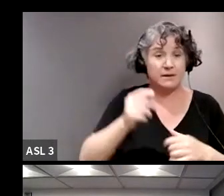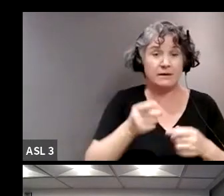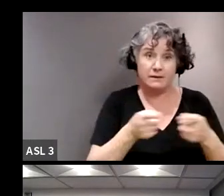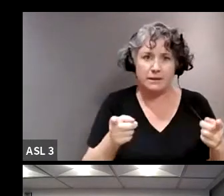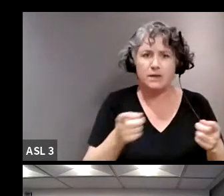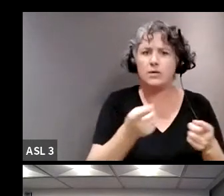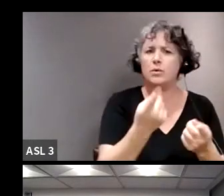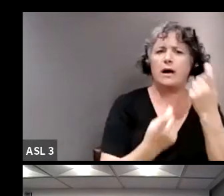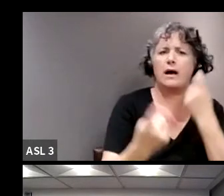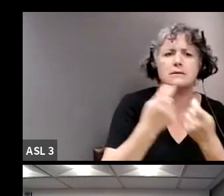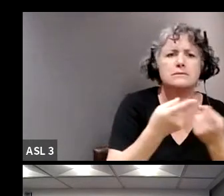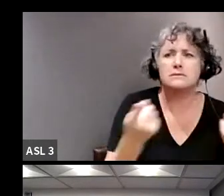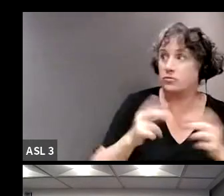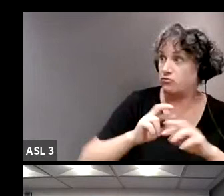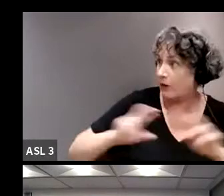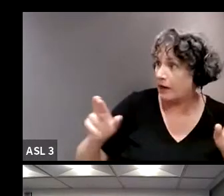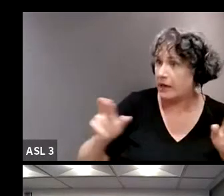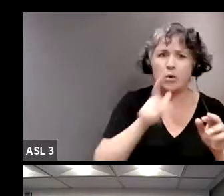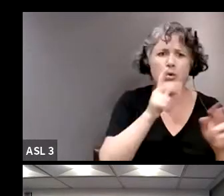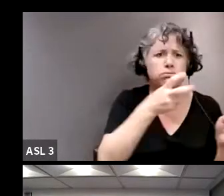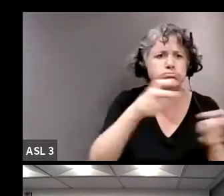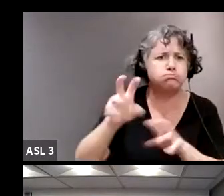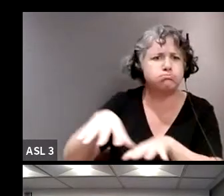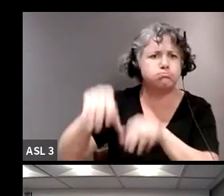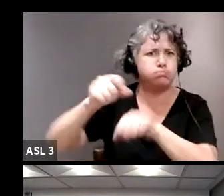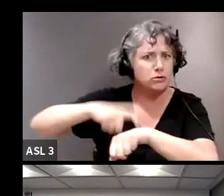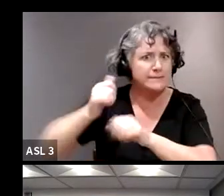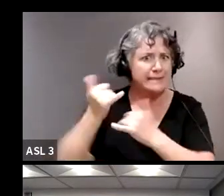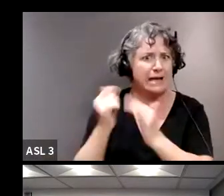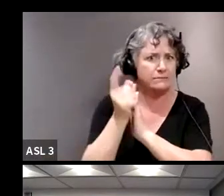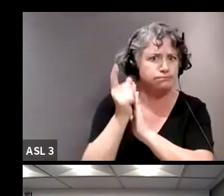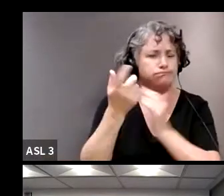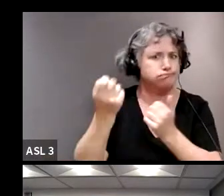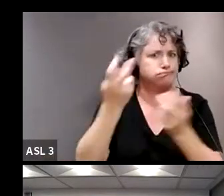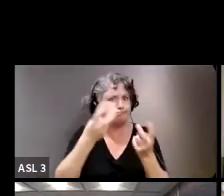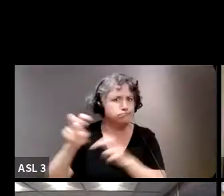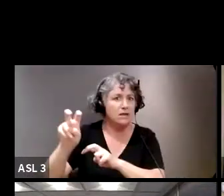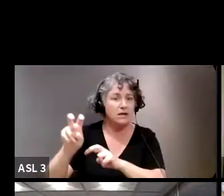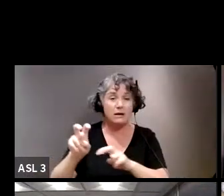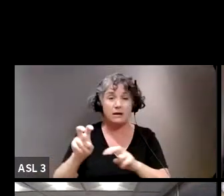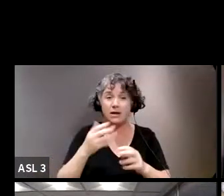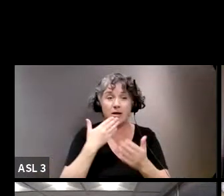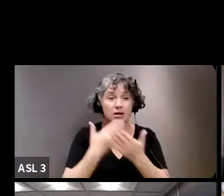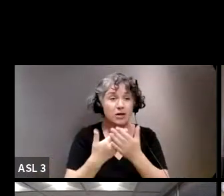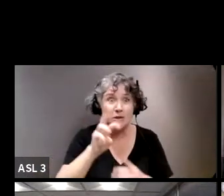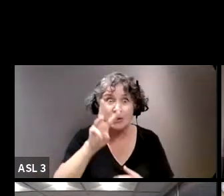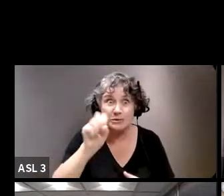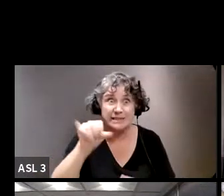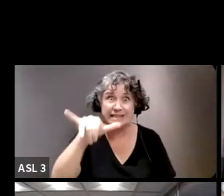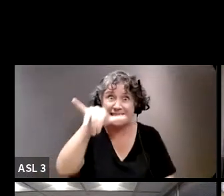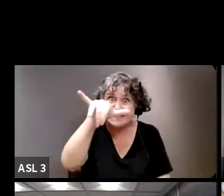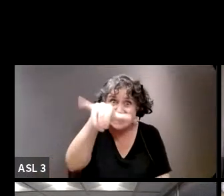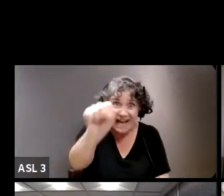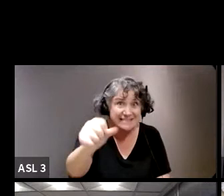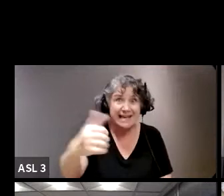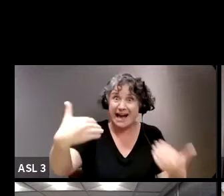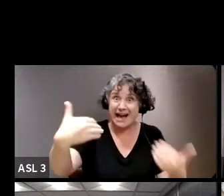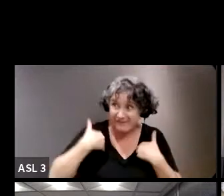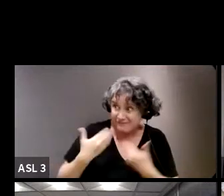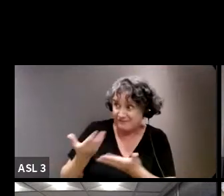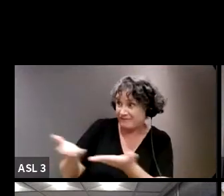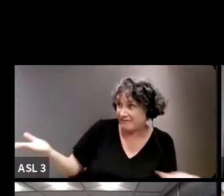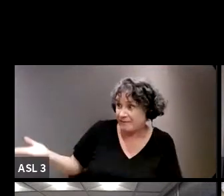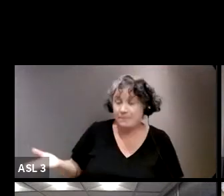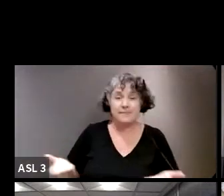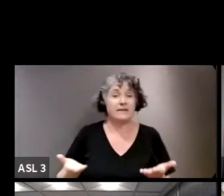there are organizations that can take these things on in a timely way and the good news is yes there is the rethinking community safety report